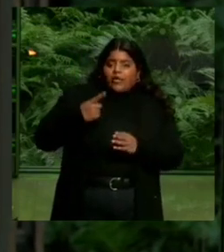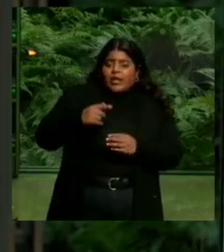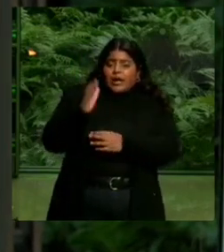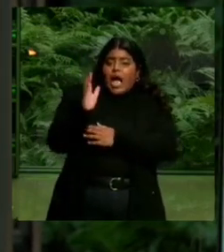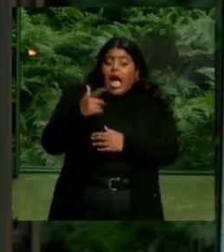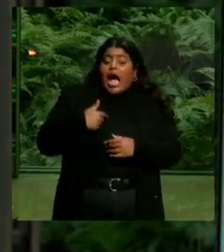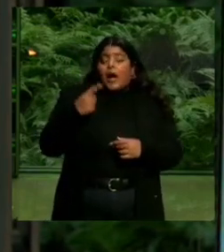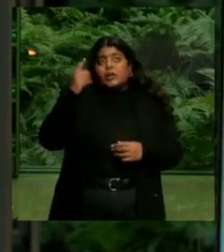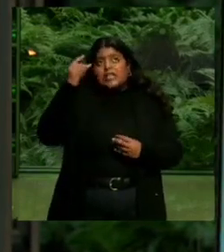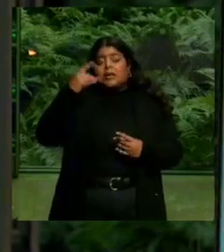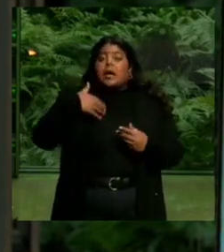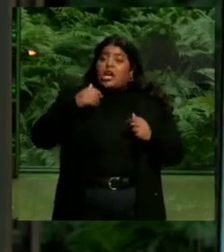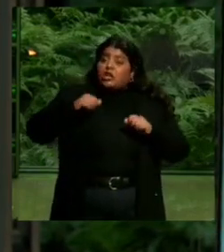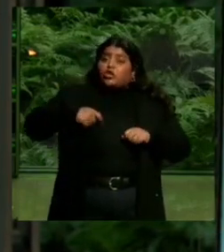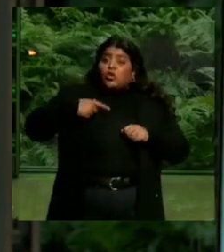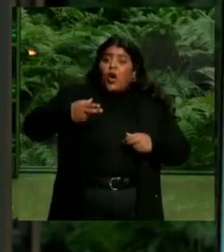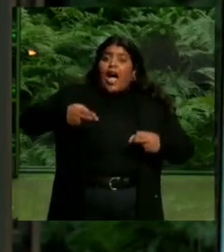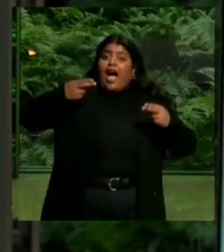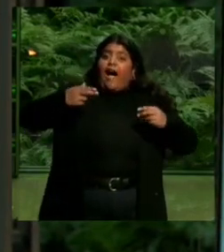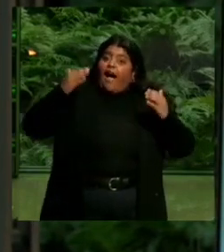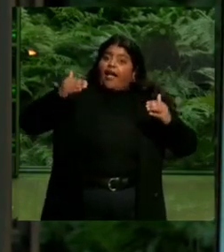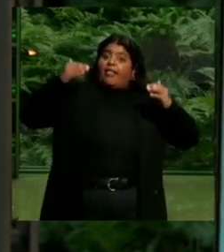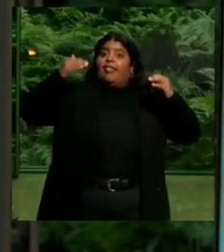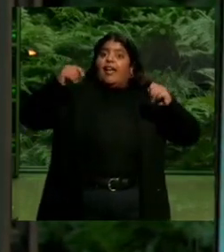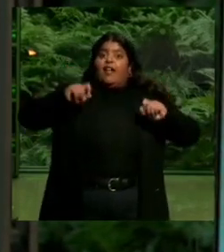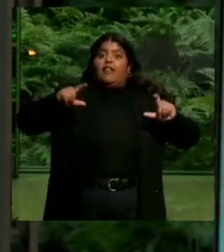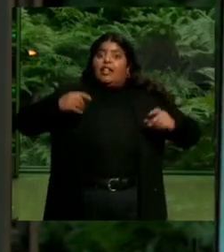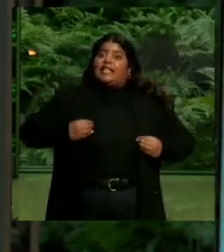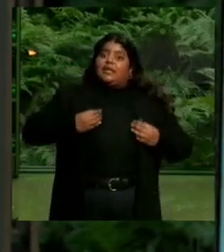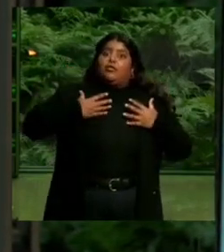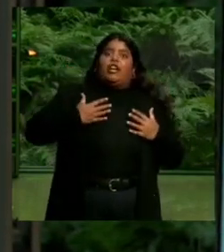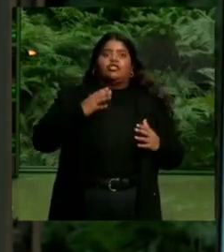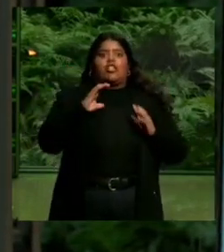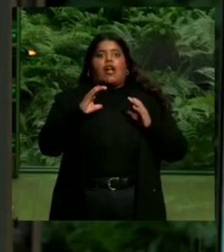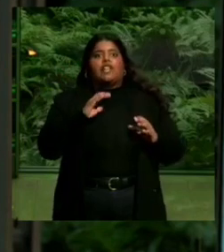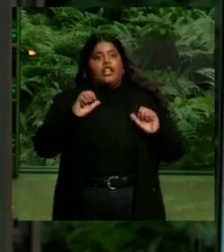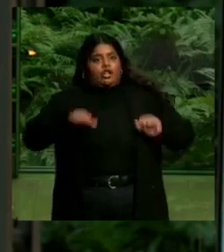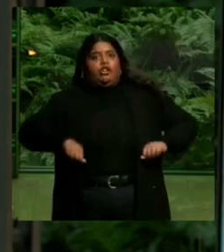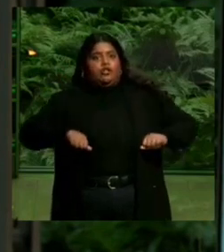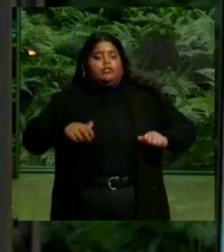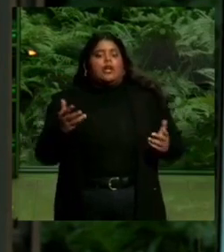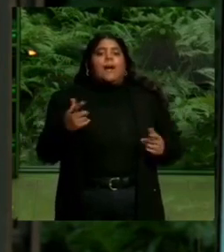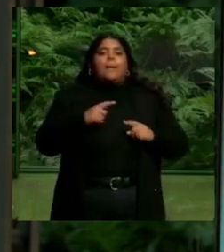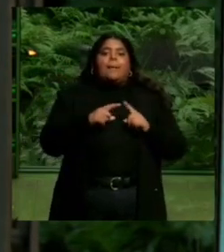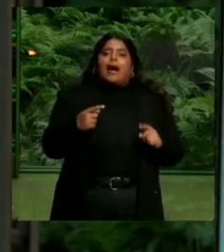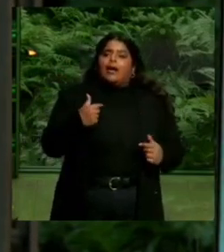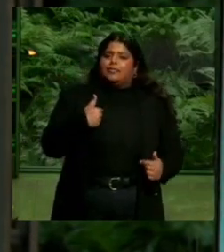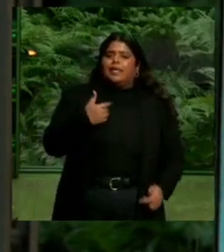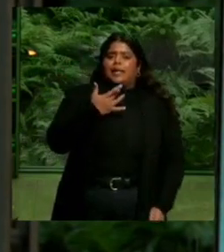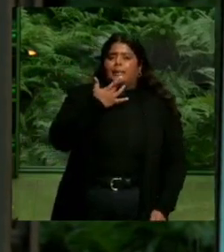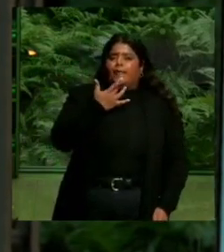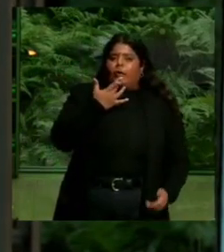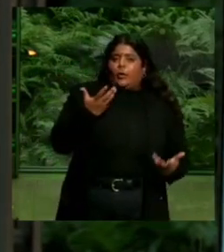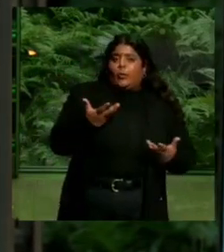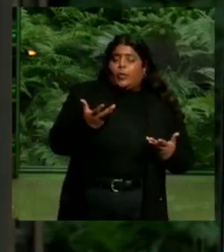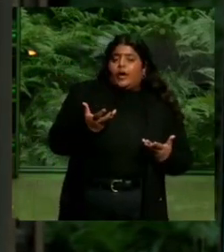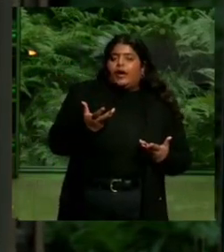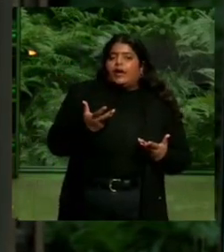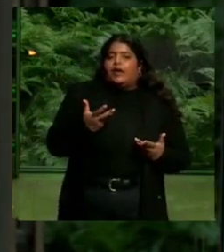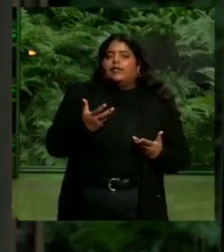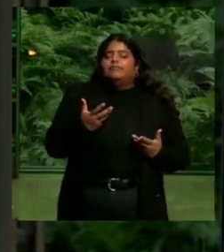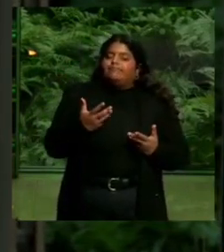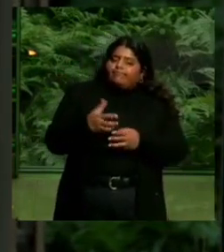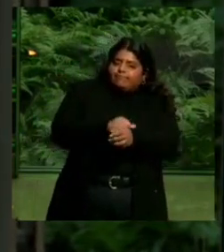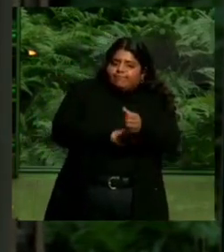could do a high-level inspirational conversation, but what I like to do is I like to get my hands